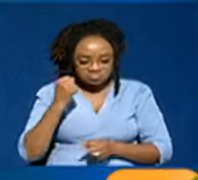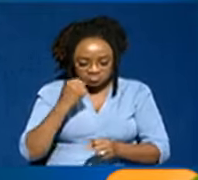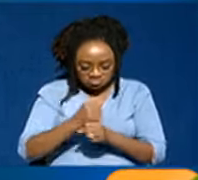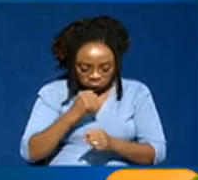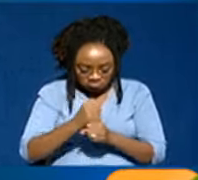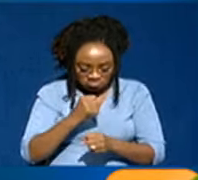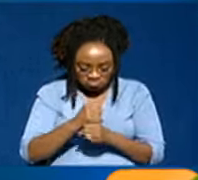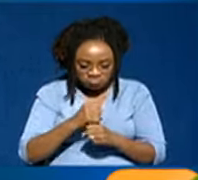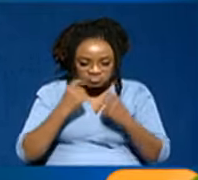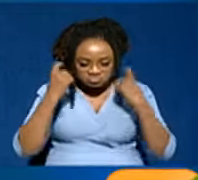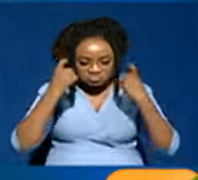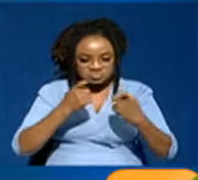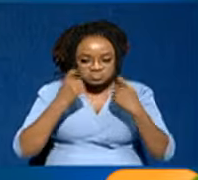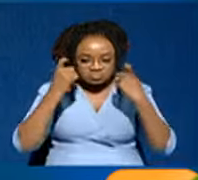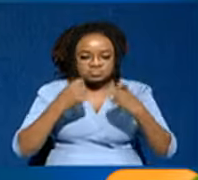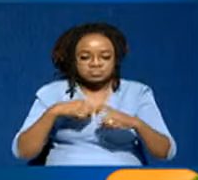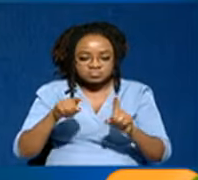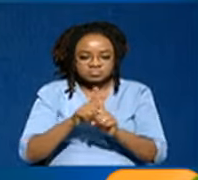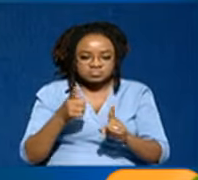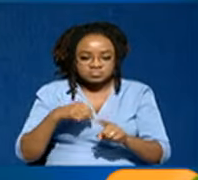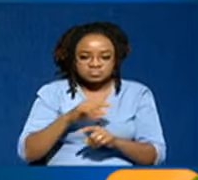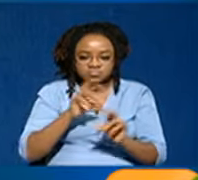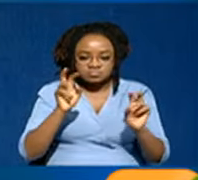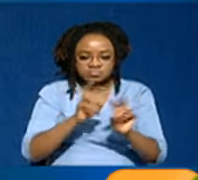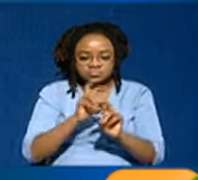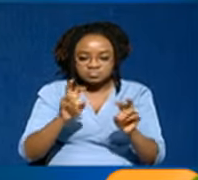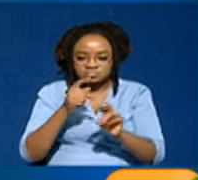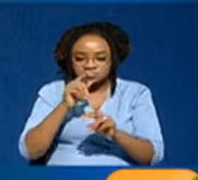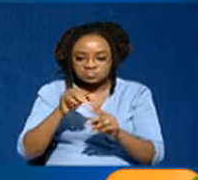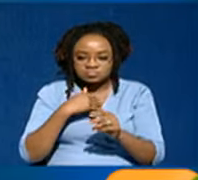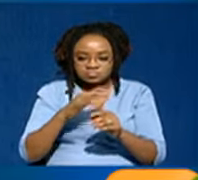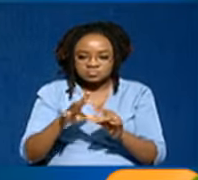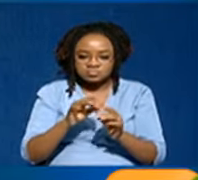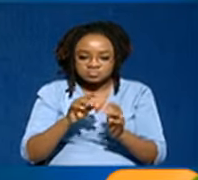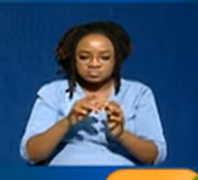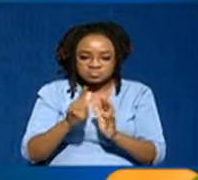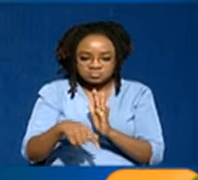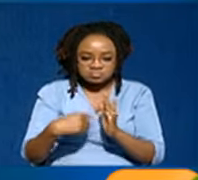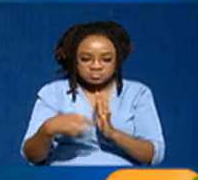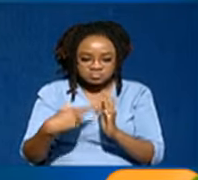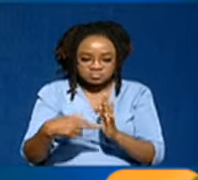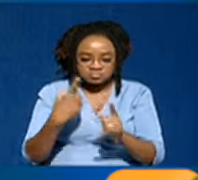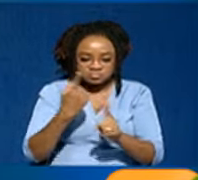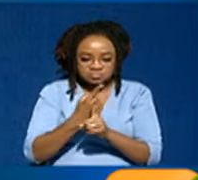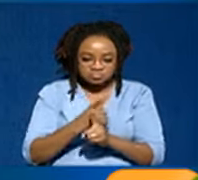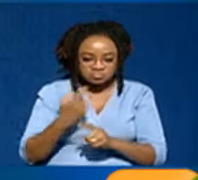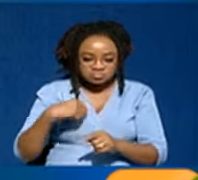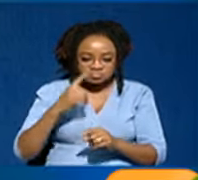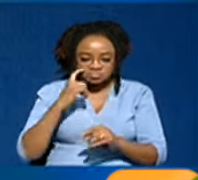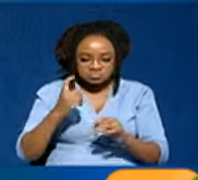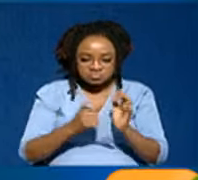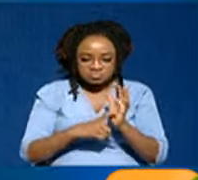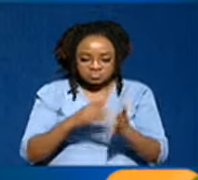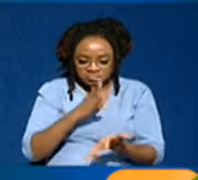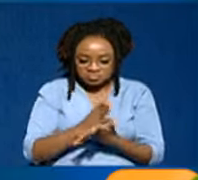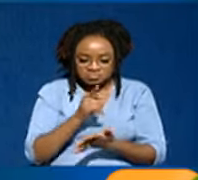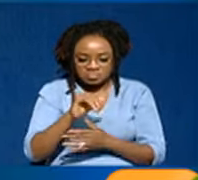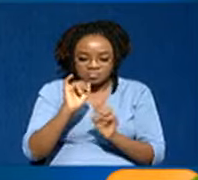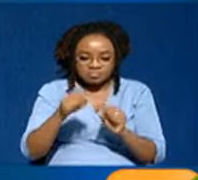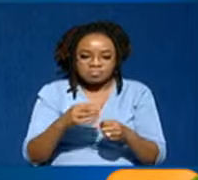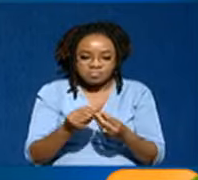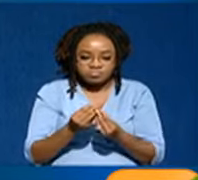looked around within the resources that are there, and we have been able to identify resources that can now clear